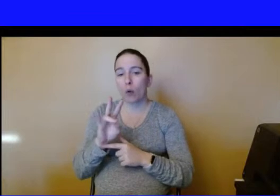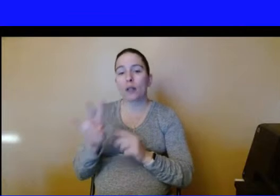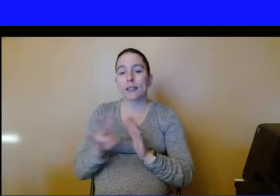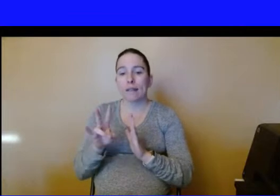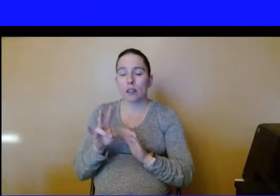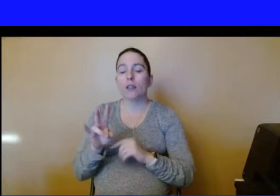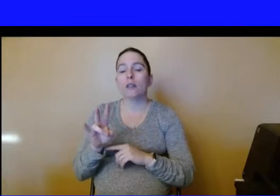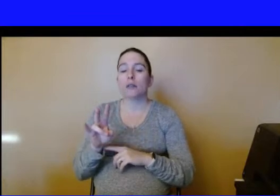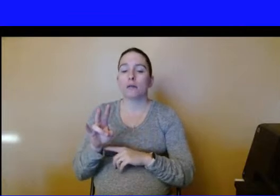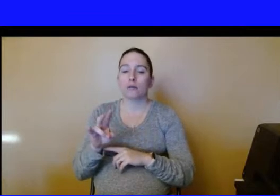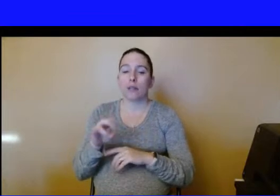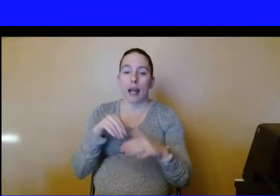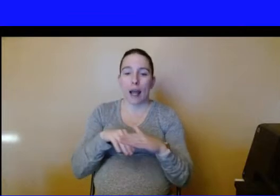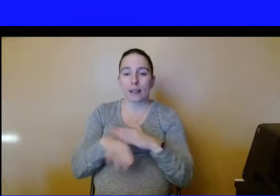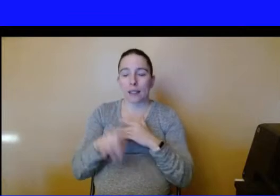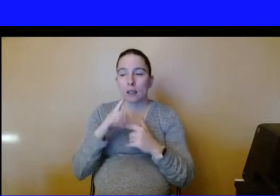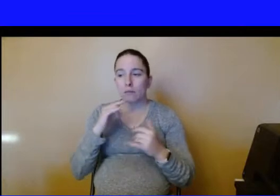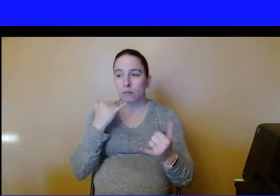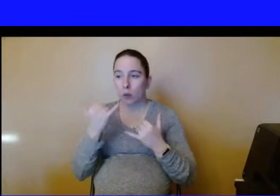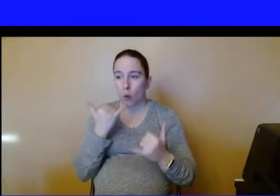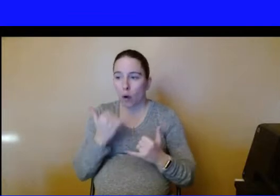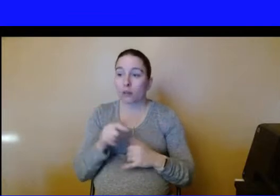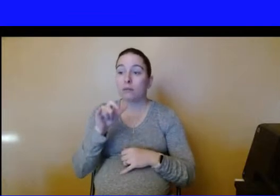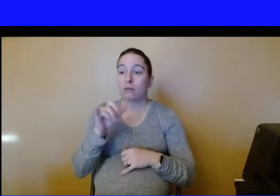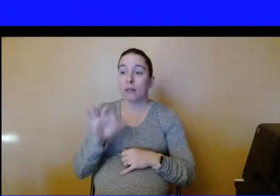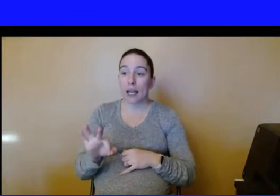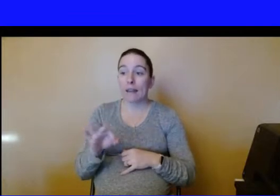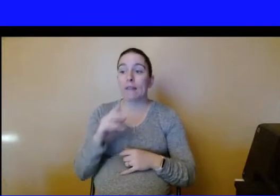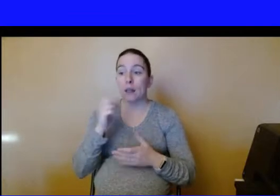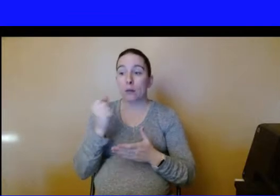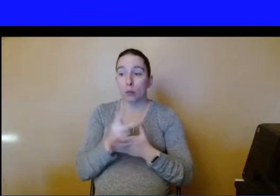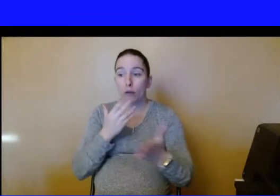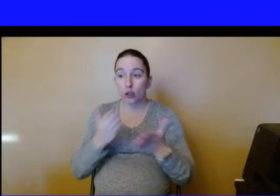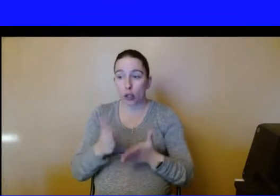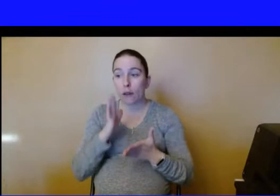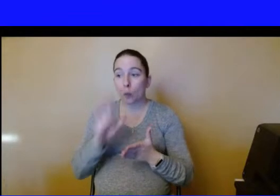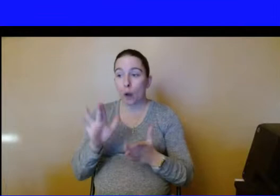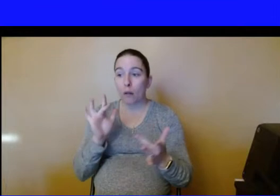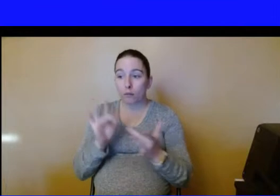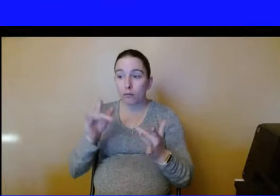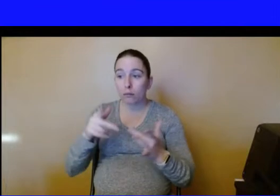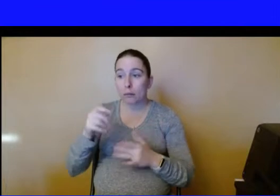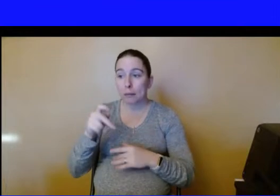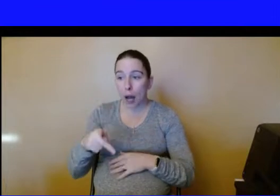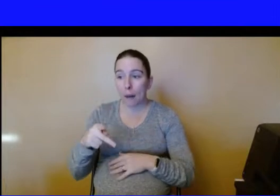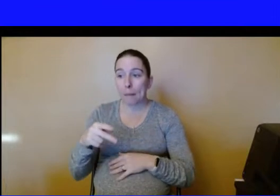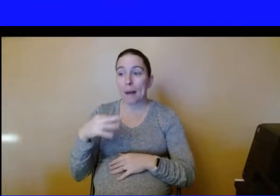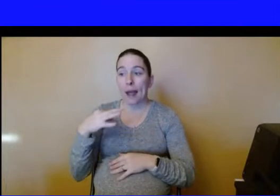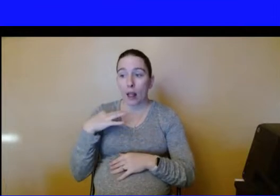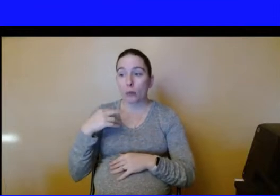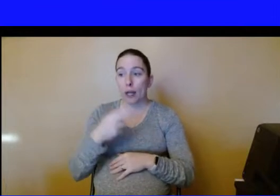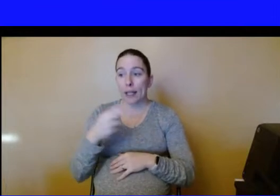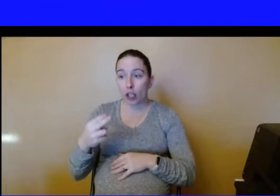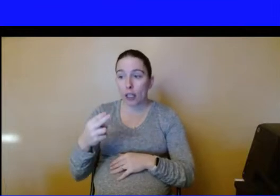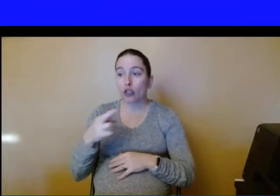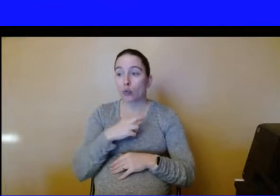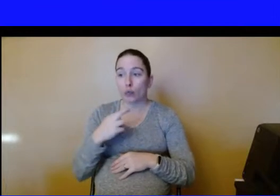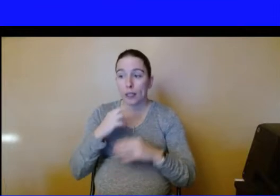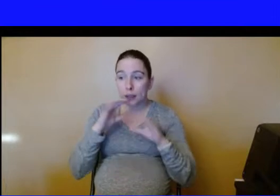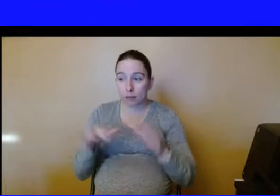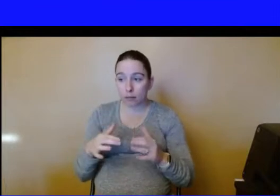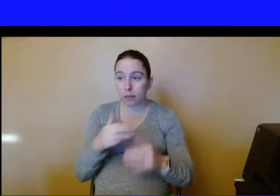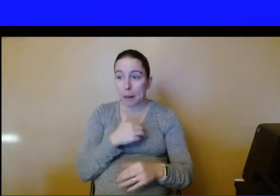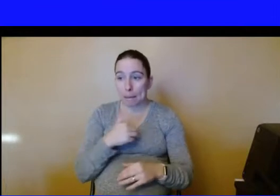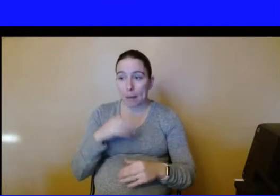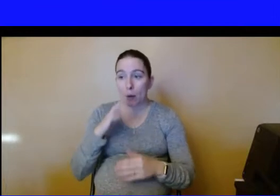100-05, the system can renew a contract with appropriate vendors and pricing due diligence rather than